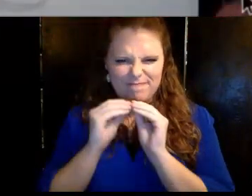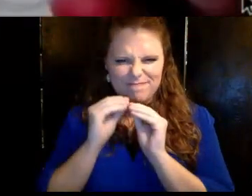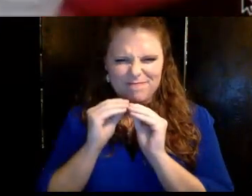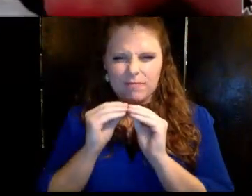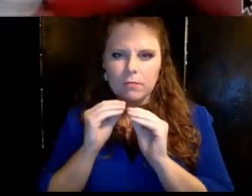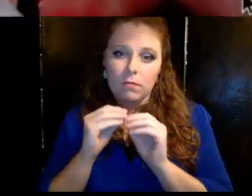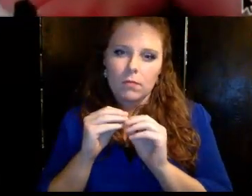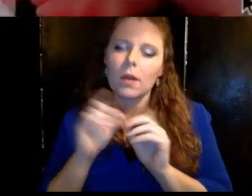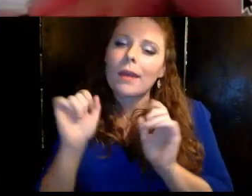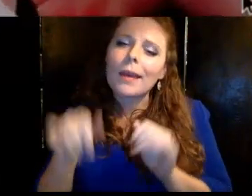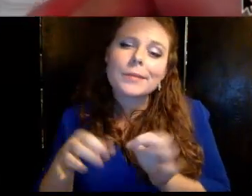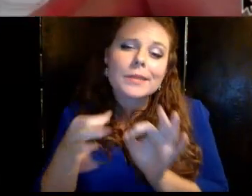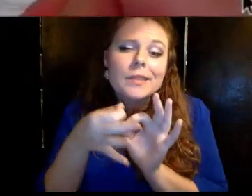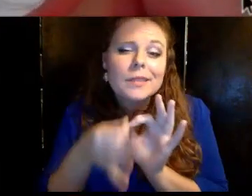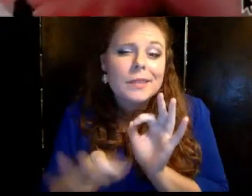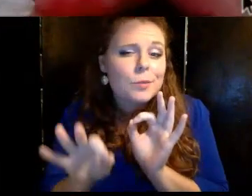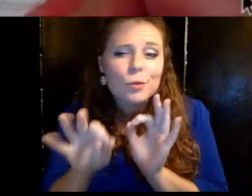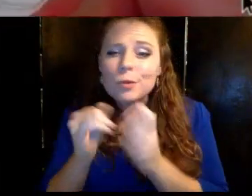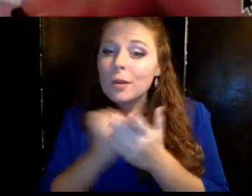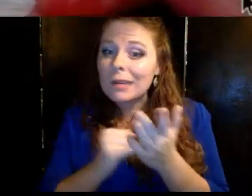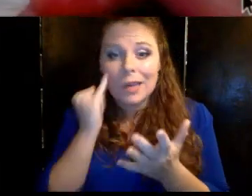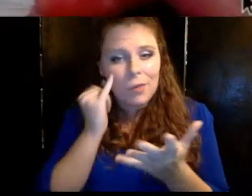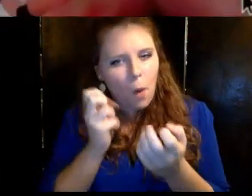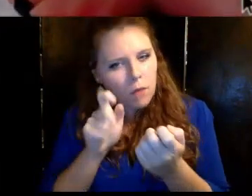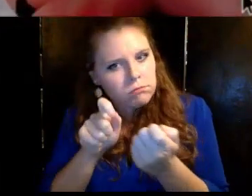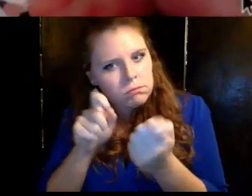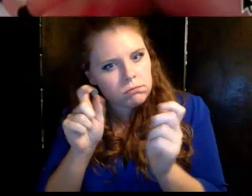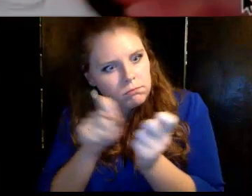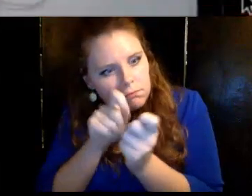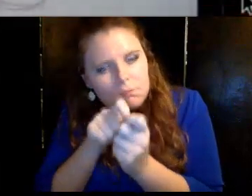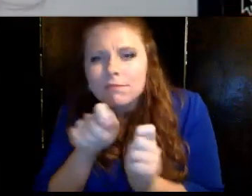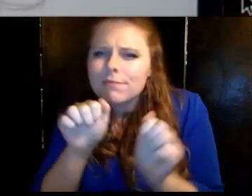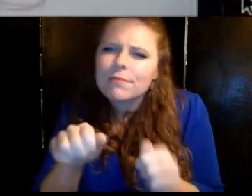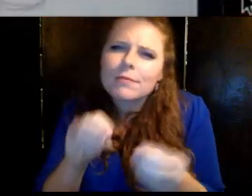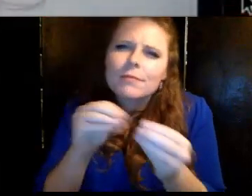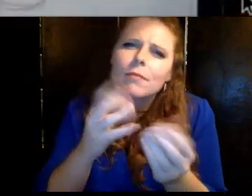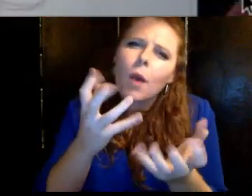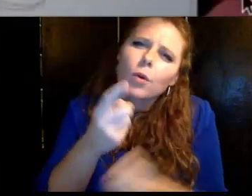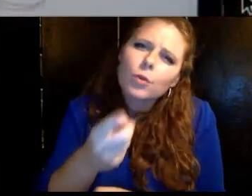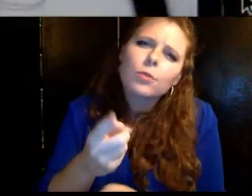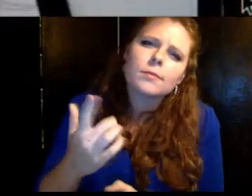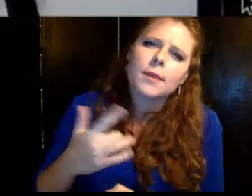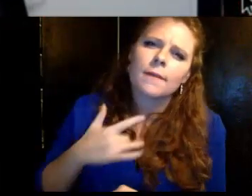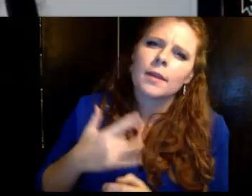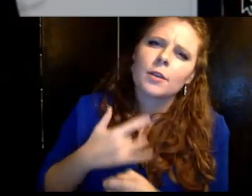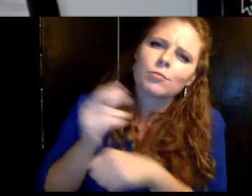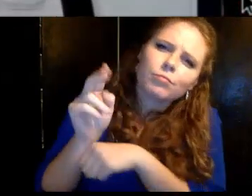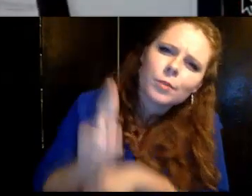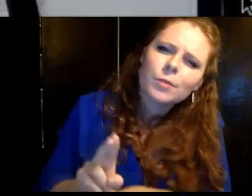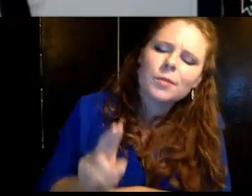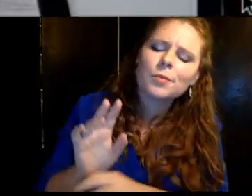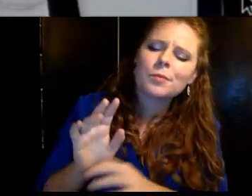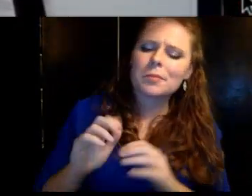It can just be really simple drawing, and if you want to do more, obviously you're welcome to do more. I just want you to get the feel of how do